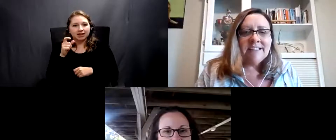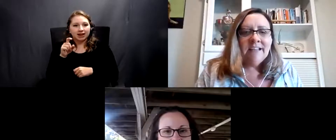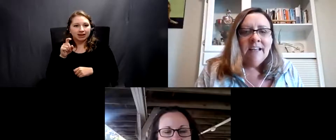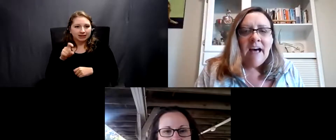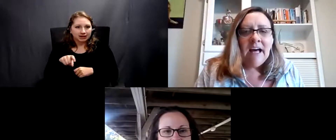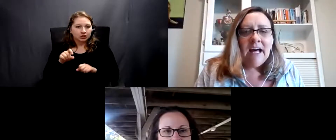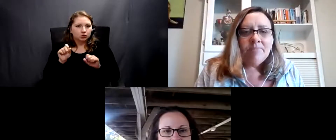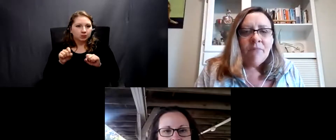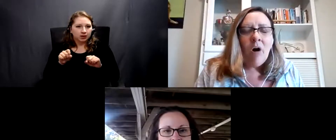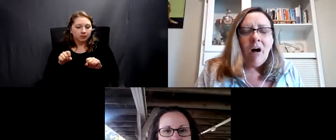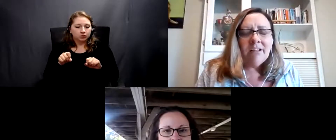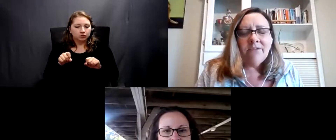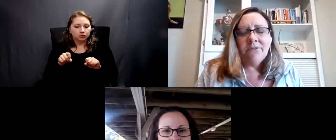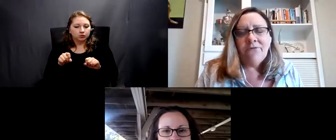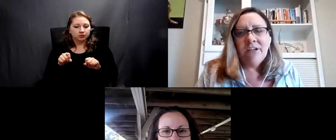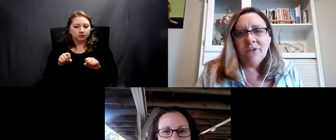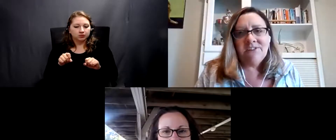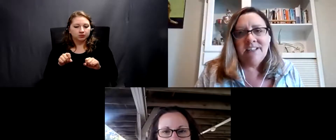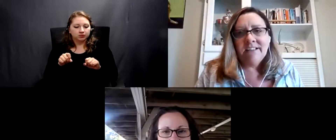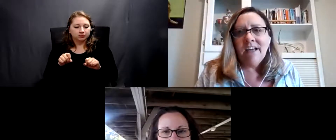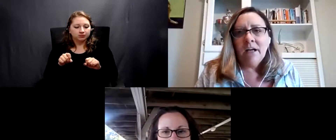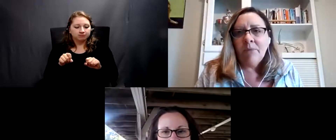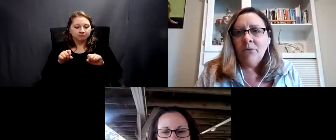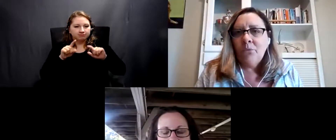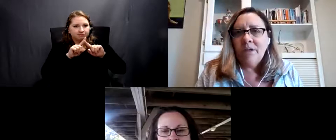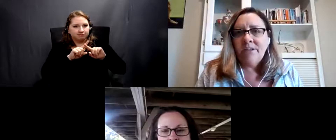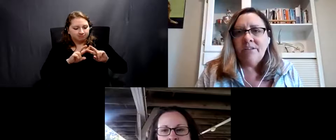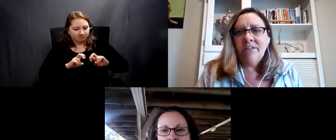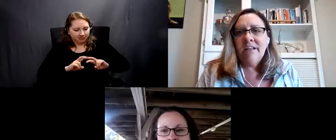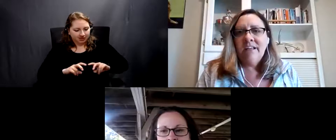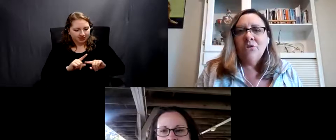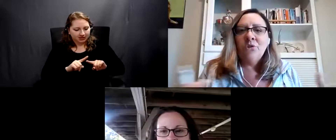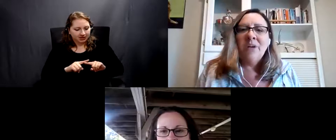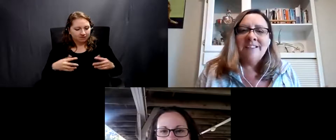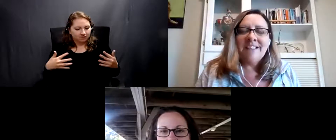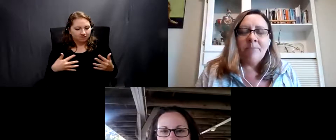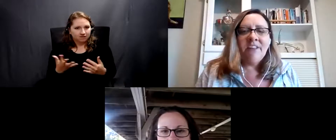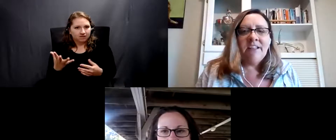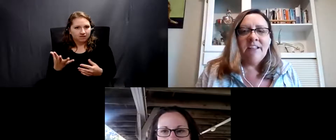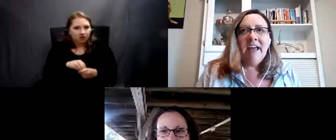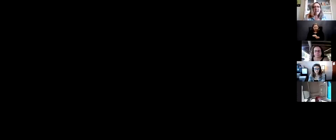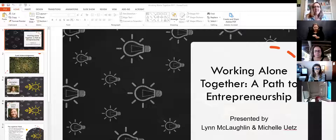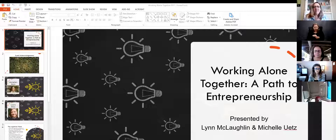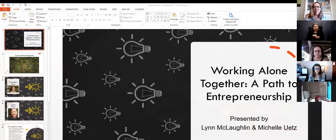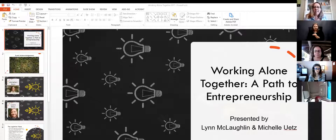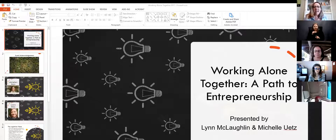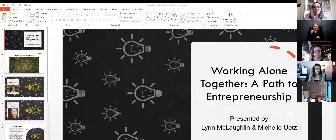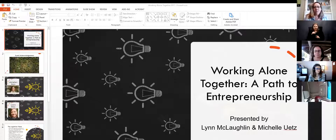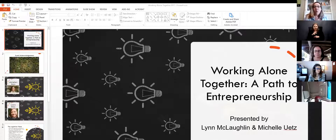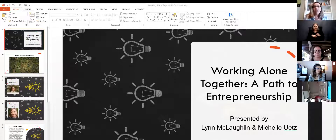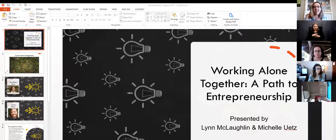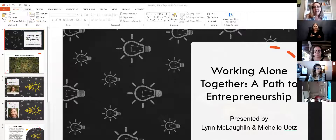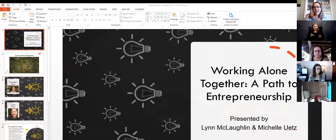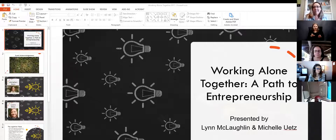at all of the fears that come with doing something as big